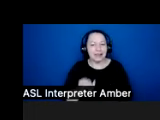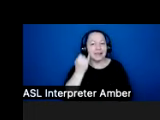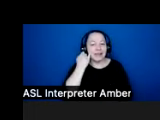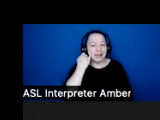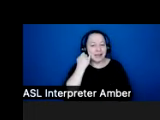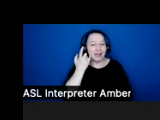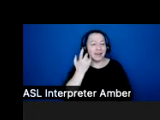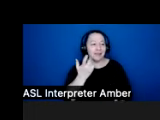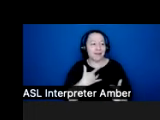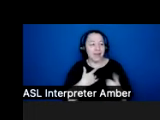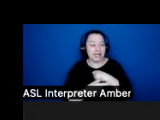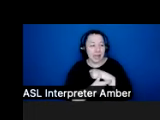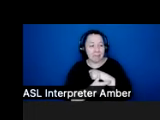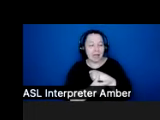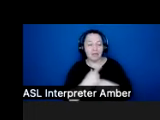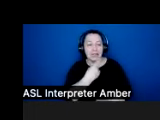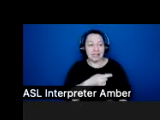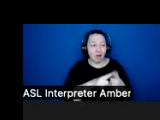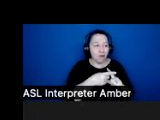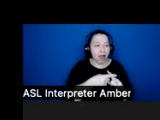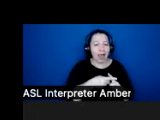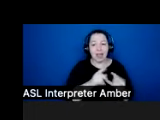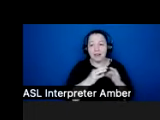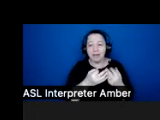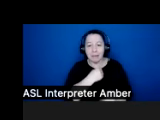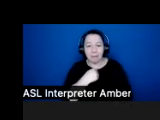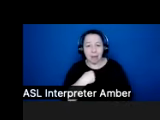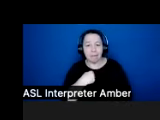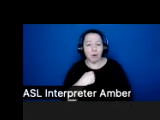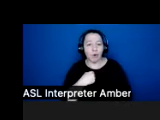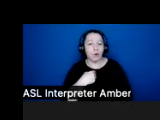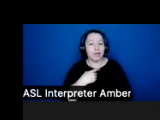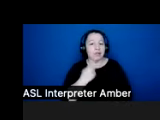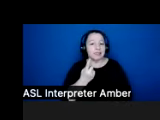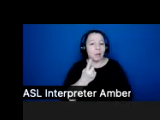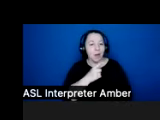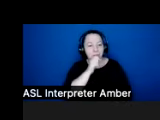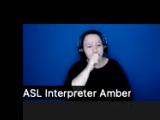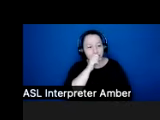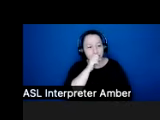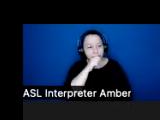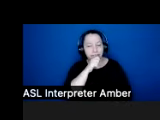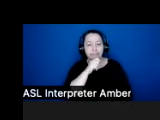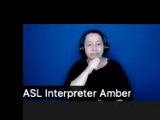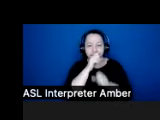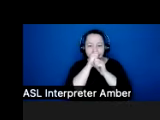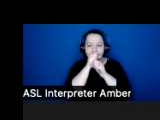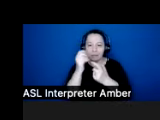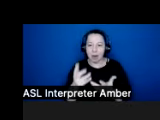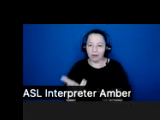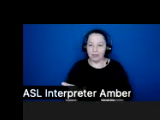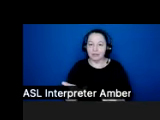friend, relative, or partner confidential information? I mean, to me,